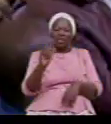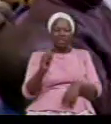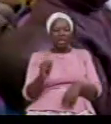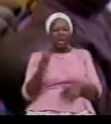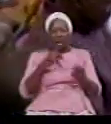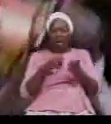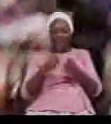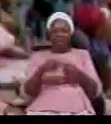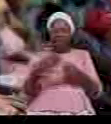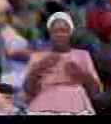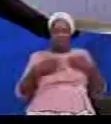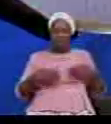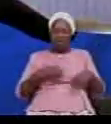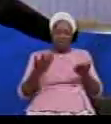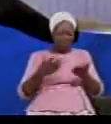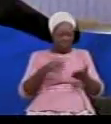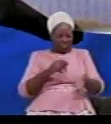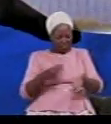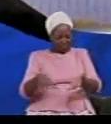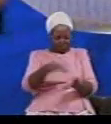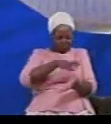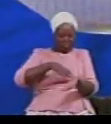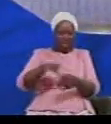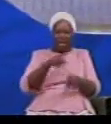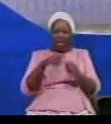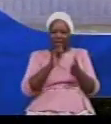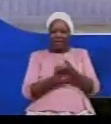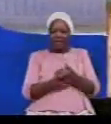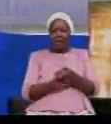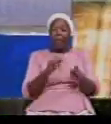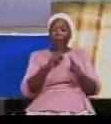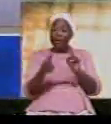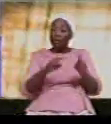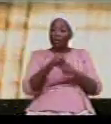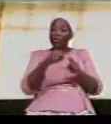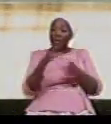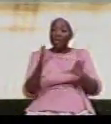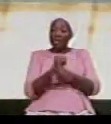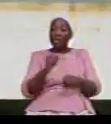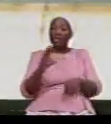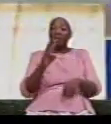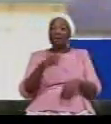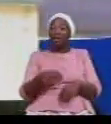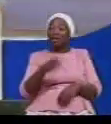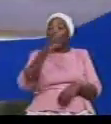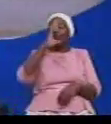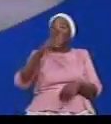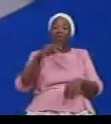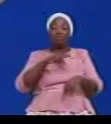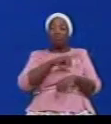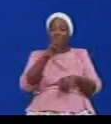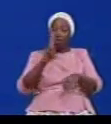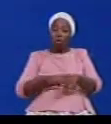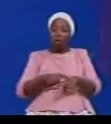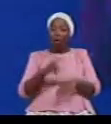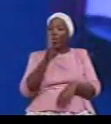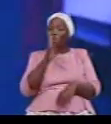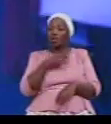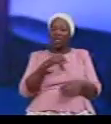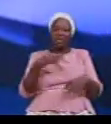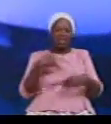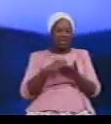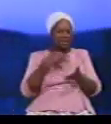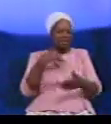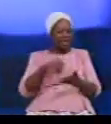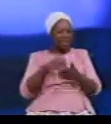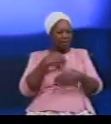earlier than necessary. But when you are taking the normal water and you refresh your body, it